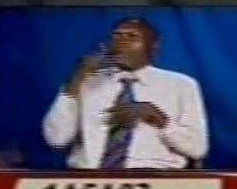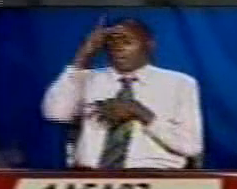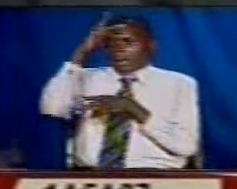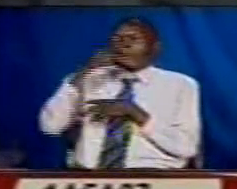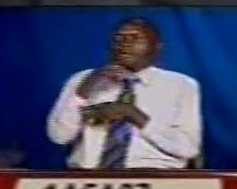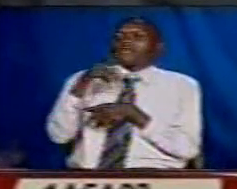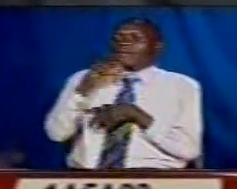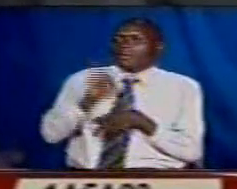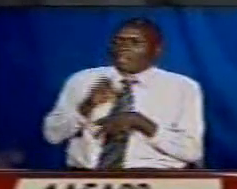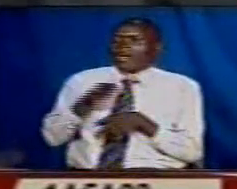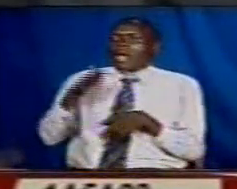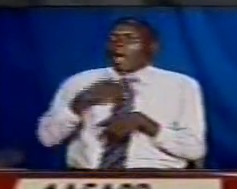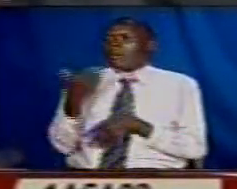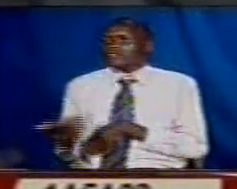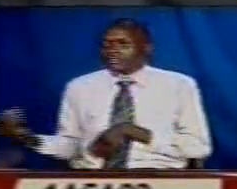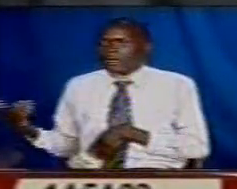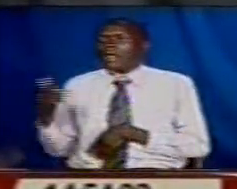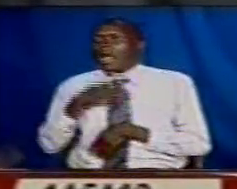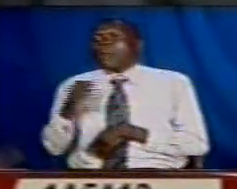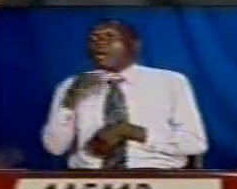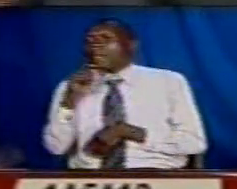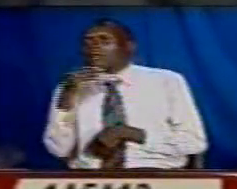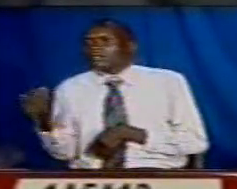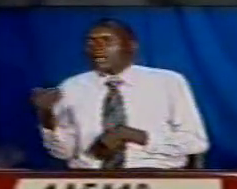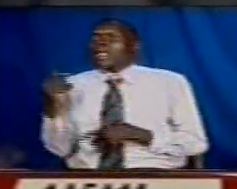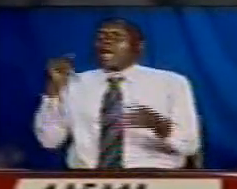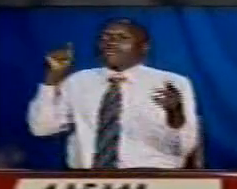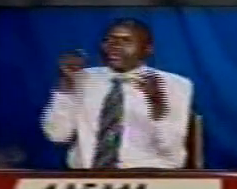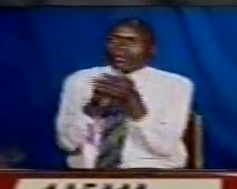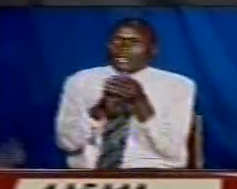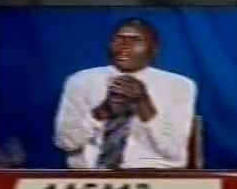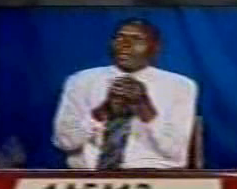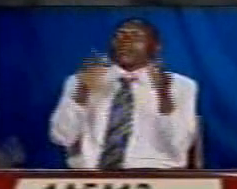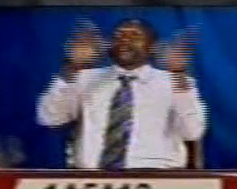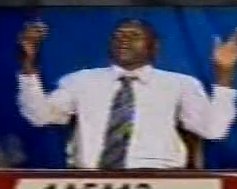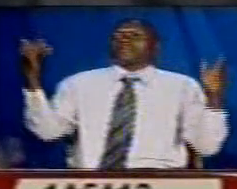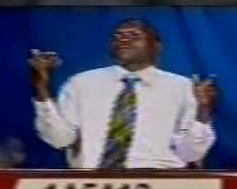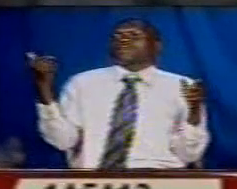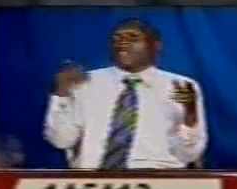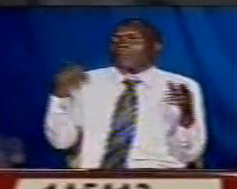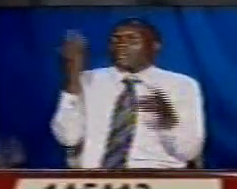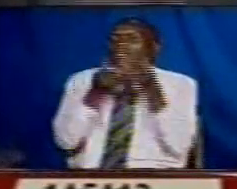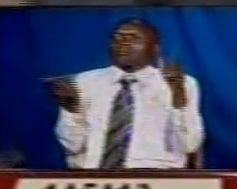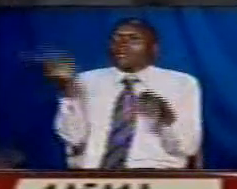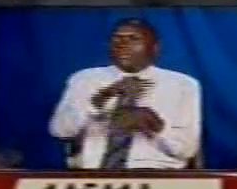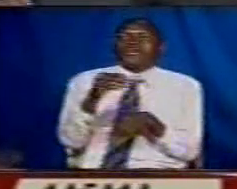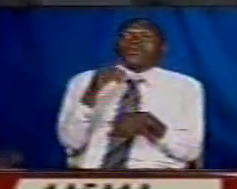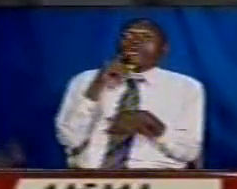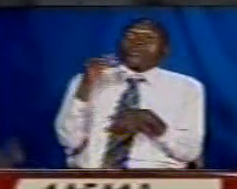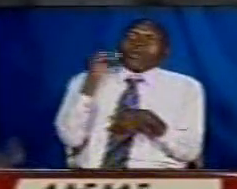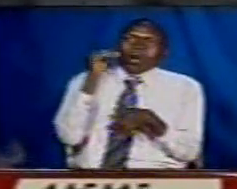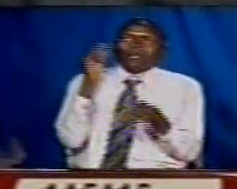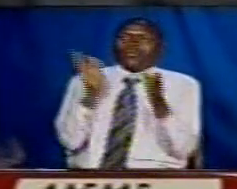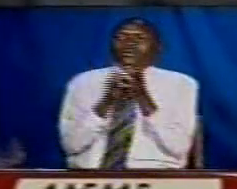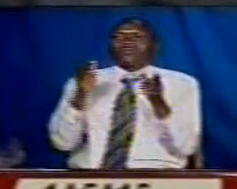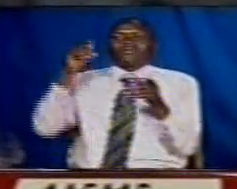Our children, our male children, and I'm talking in plural, are sometimes coming home with lines plaited on